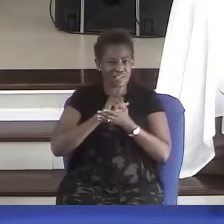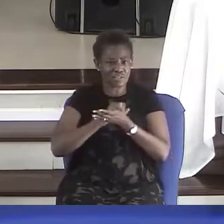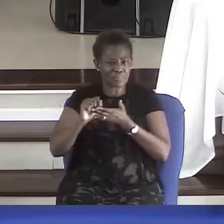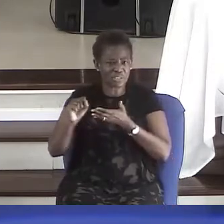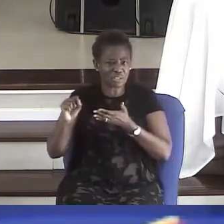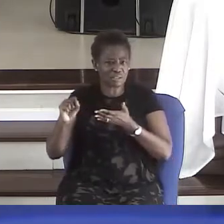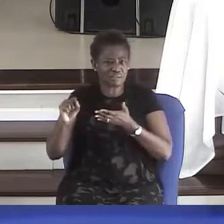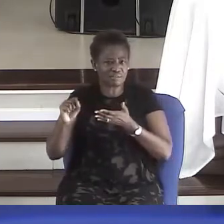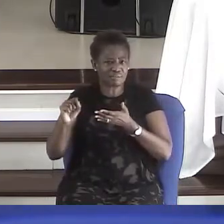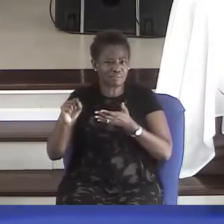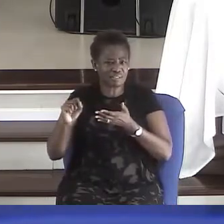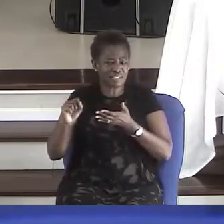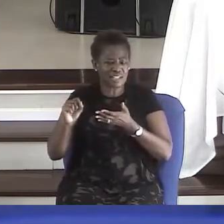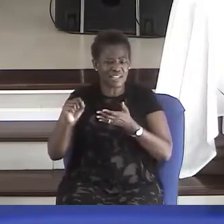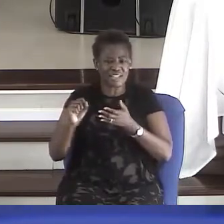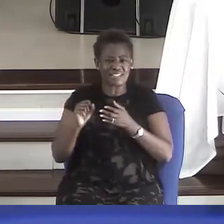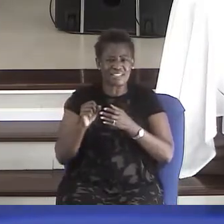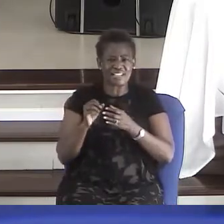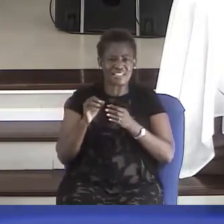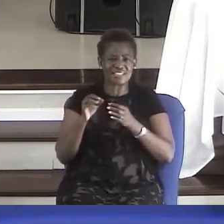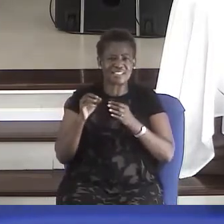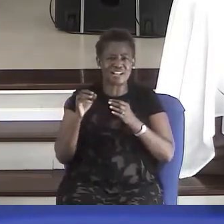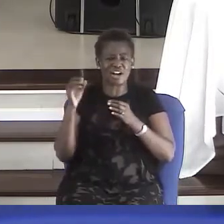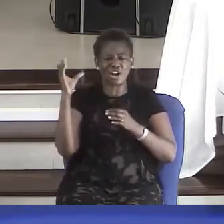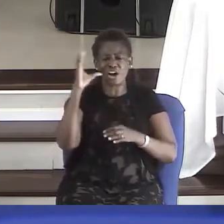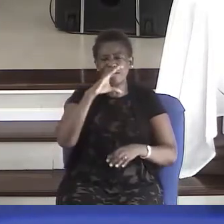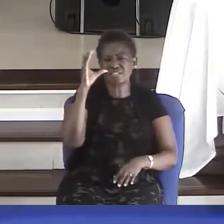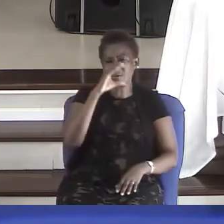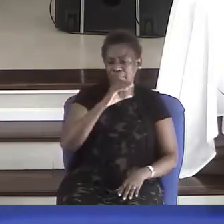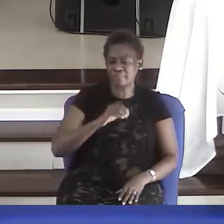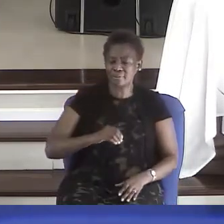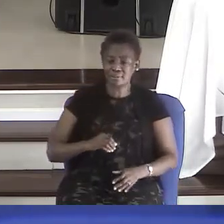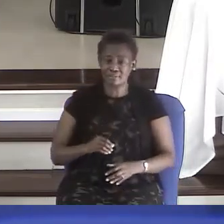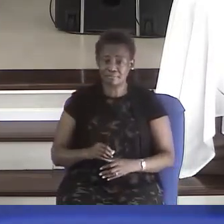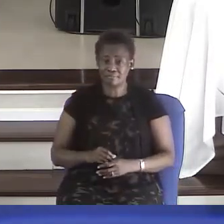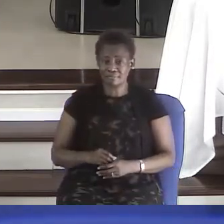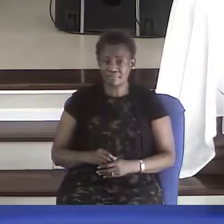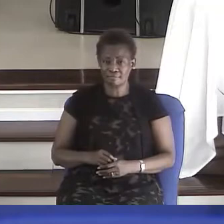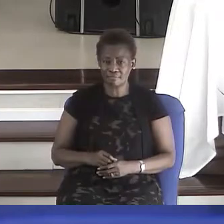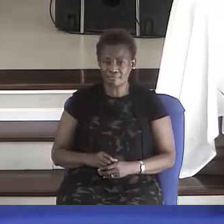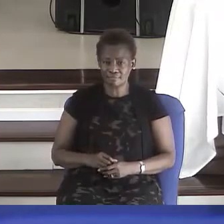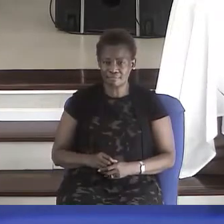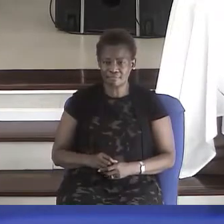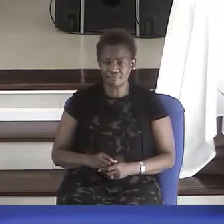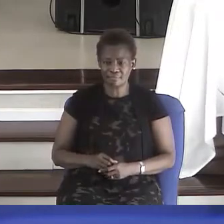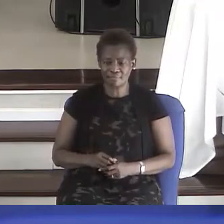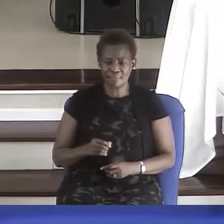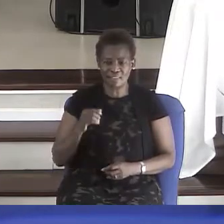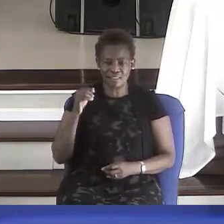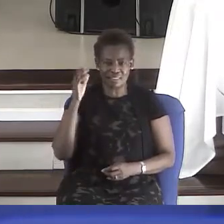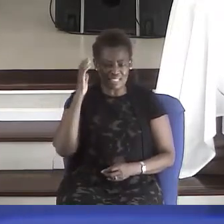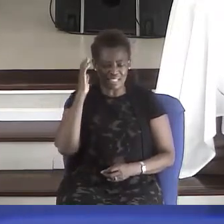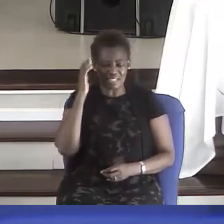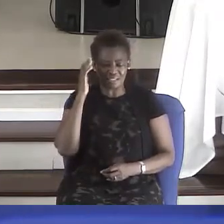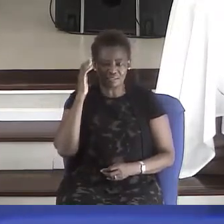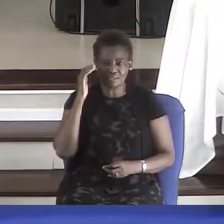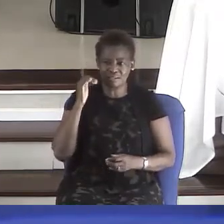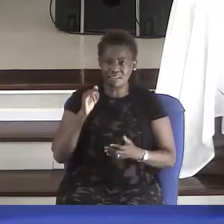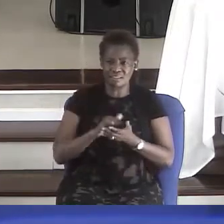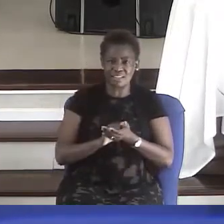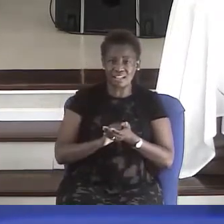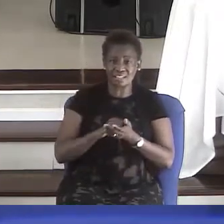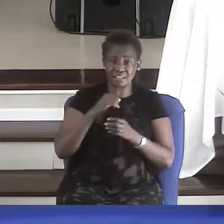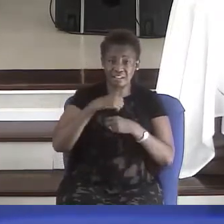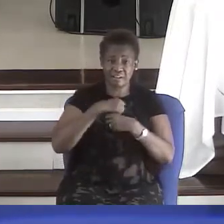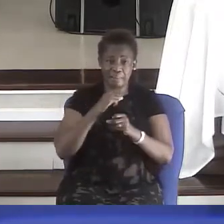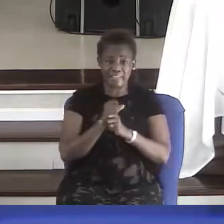That which is from the beginning. So that makes Jesus